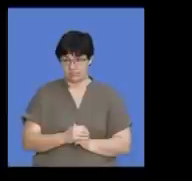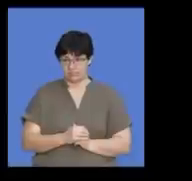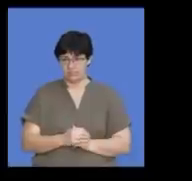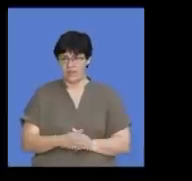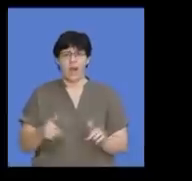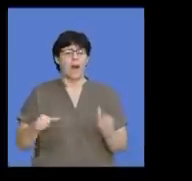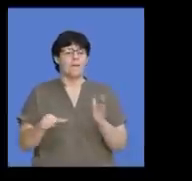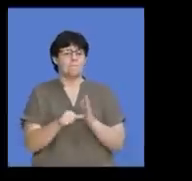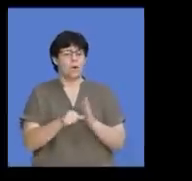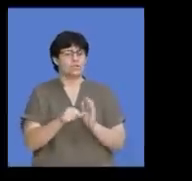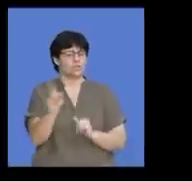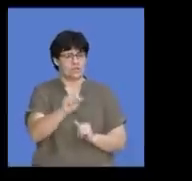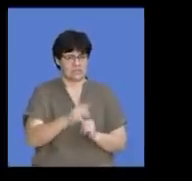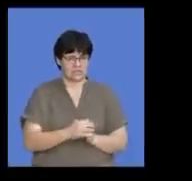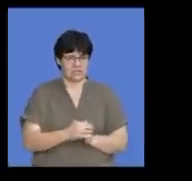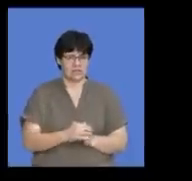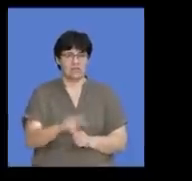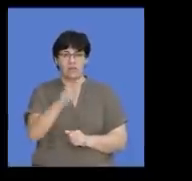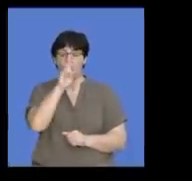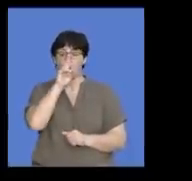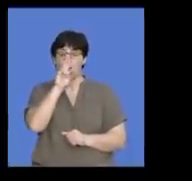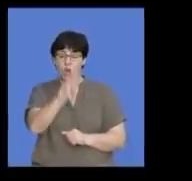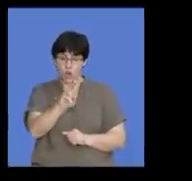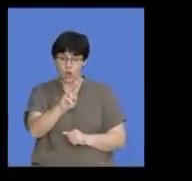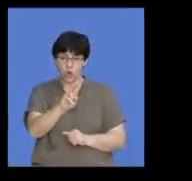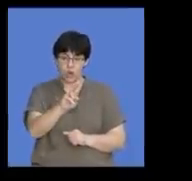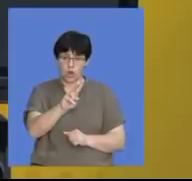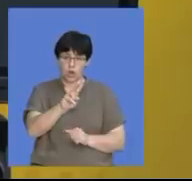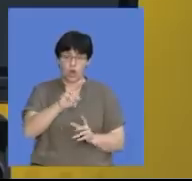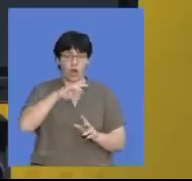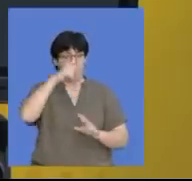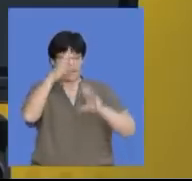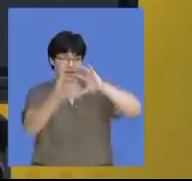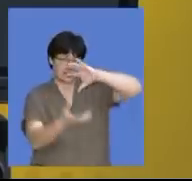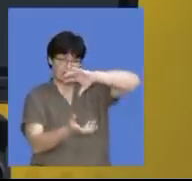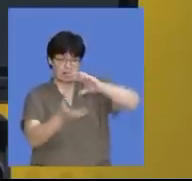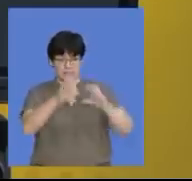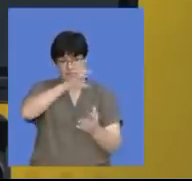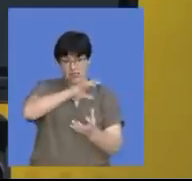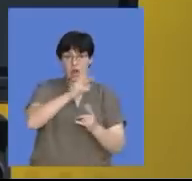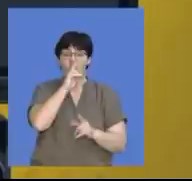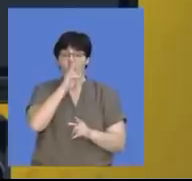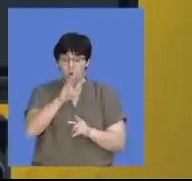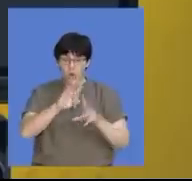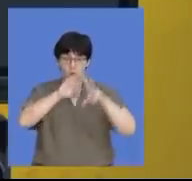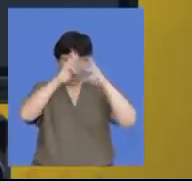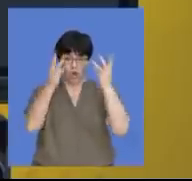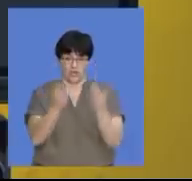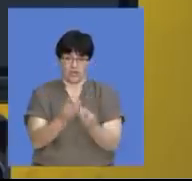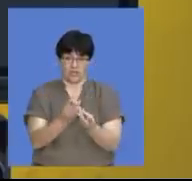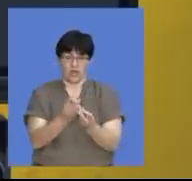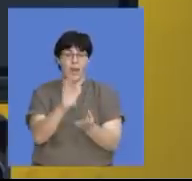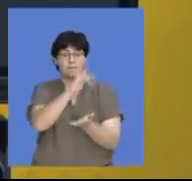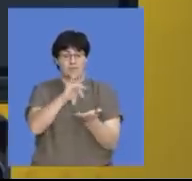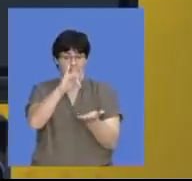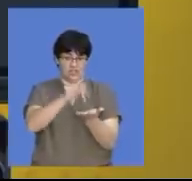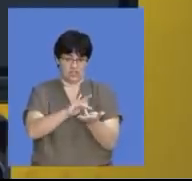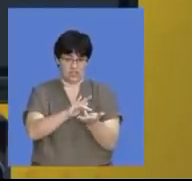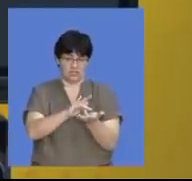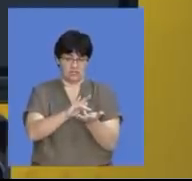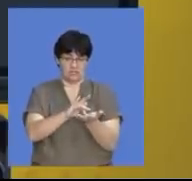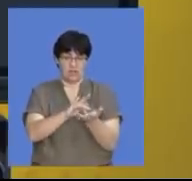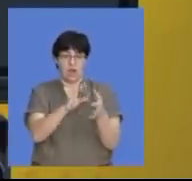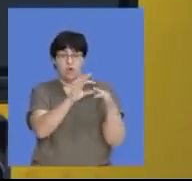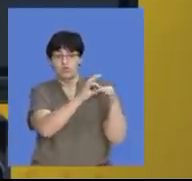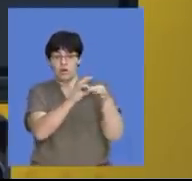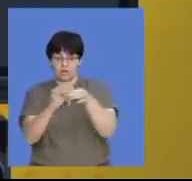is important. When we're looking at magnetic declination, we are looking at the Earth in terms of its position in